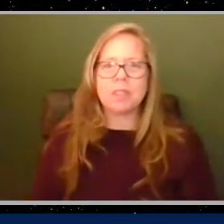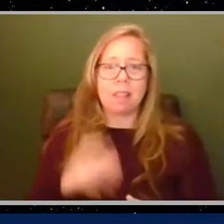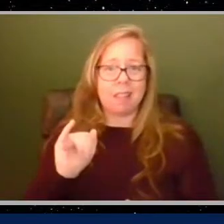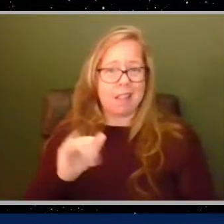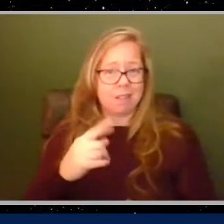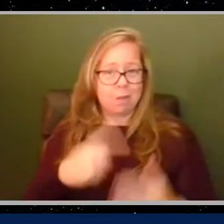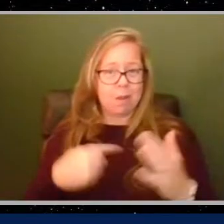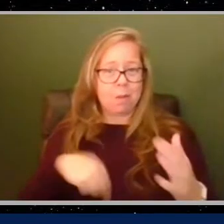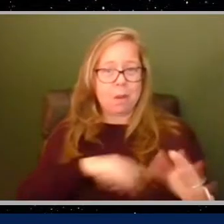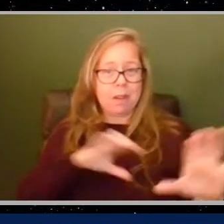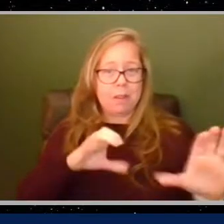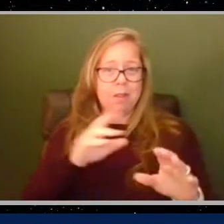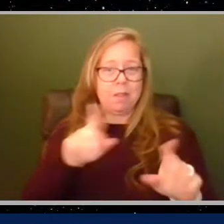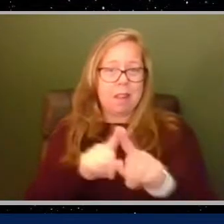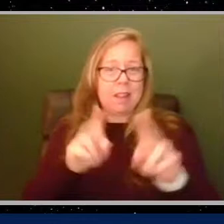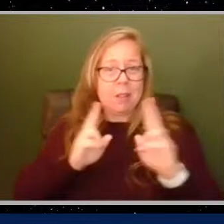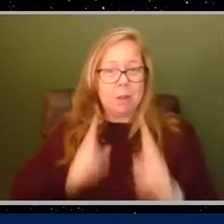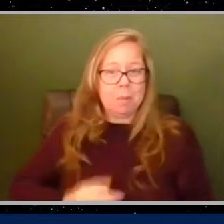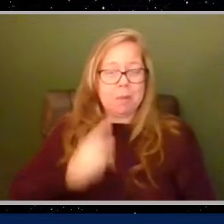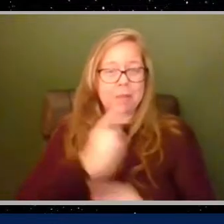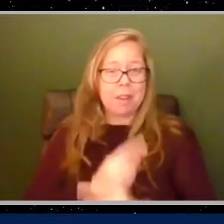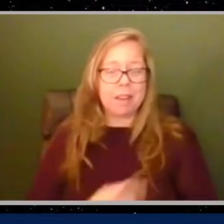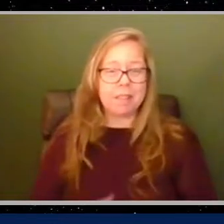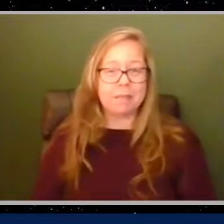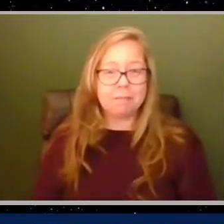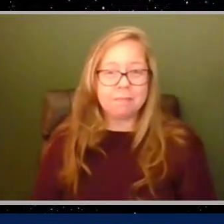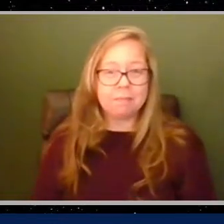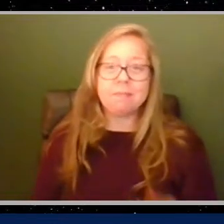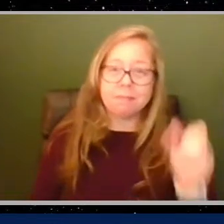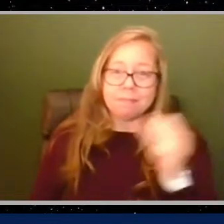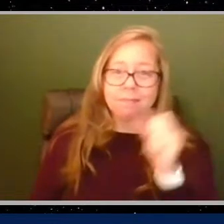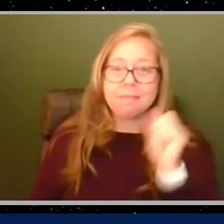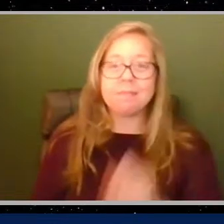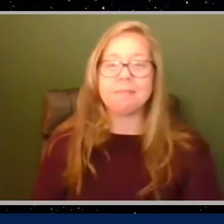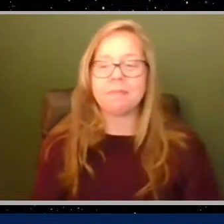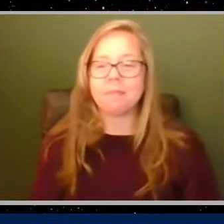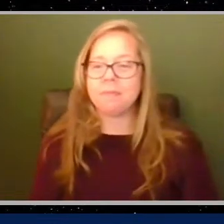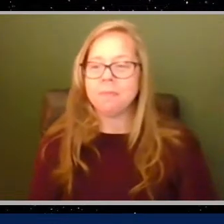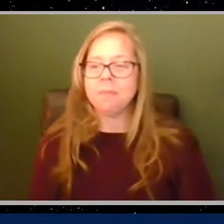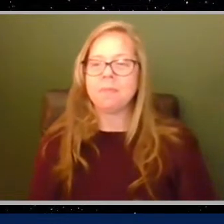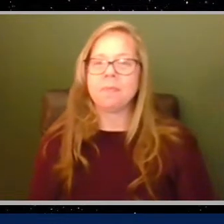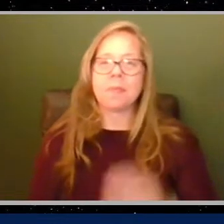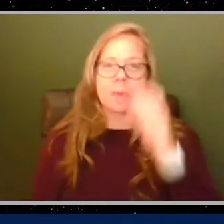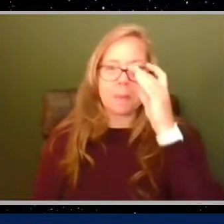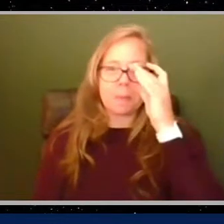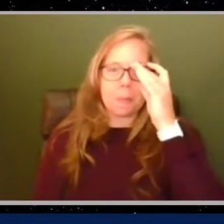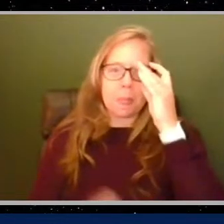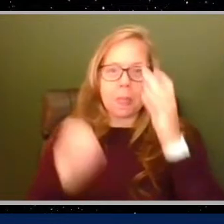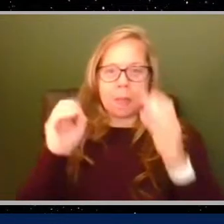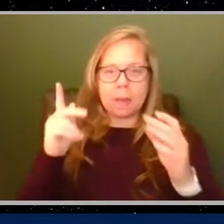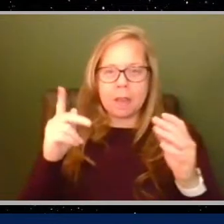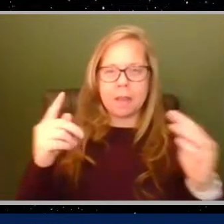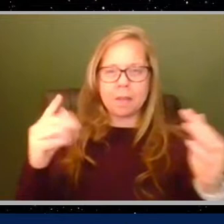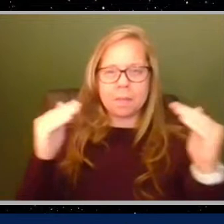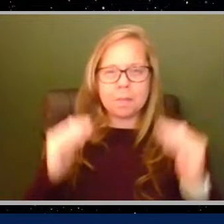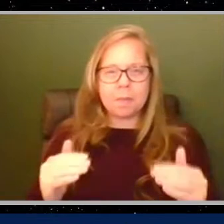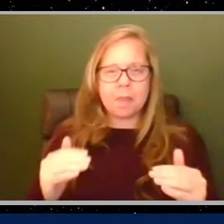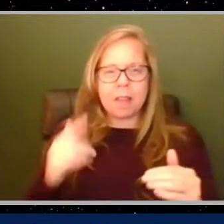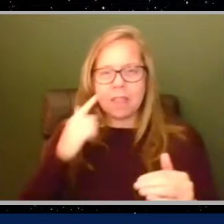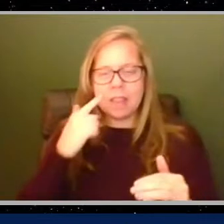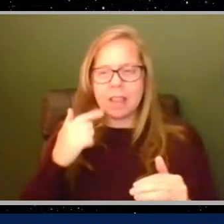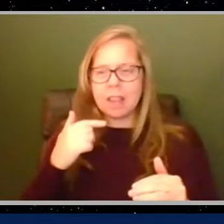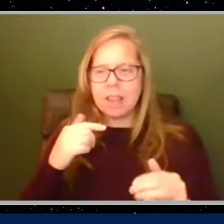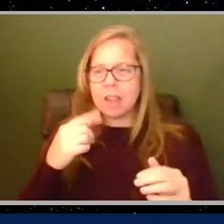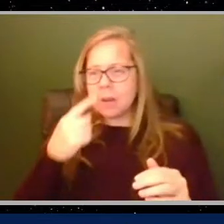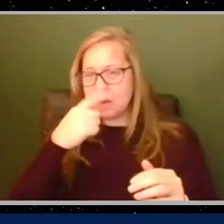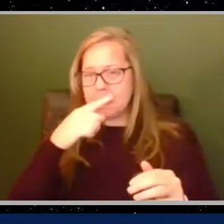Exactly. All right, let's see here. I have a couple more. Let's see, we've got that one. Can I ask a question